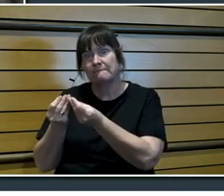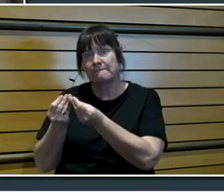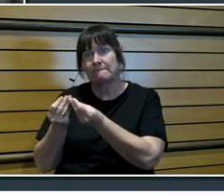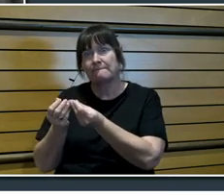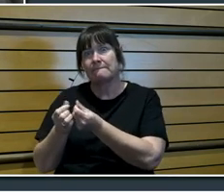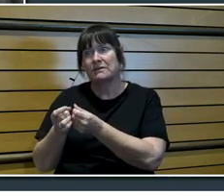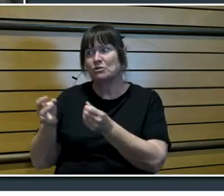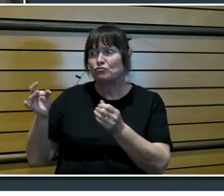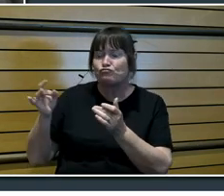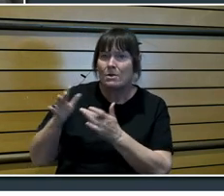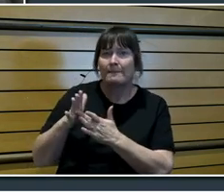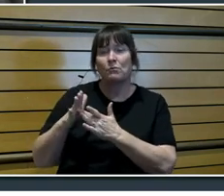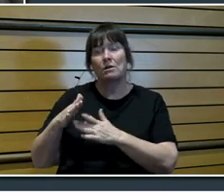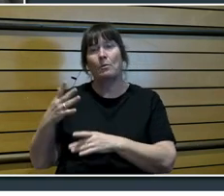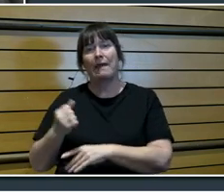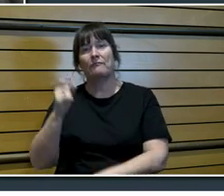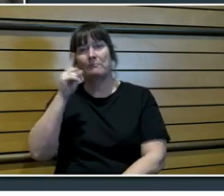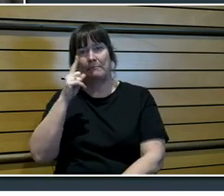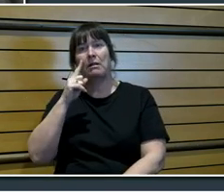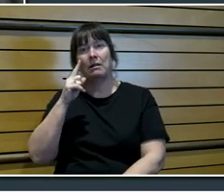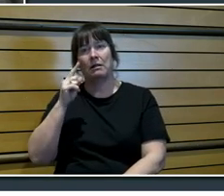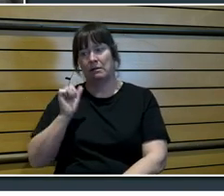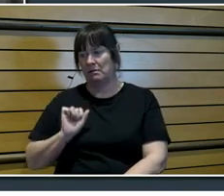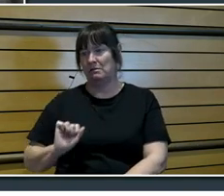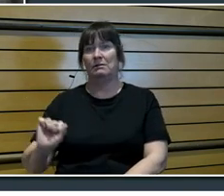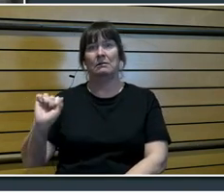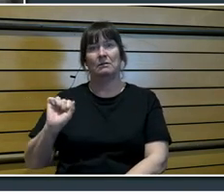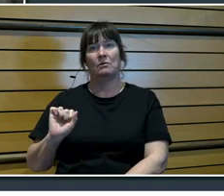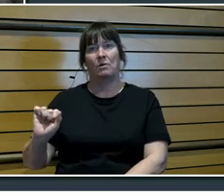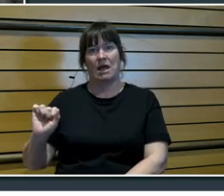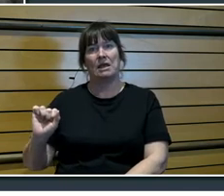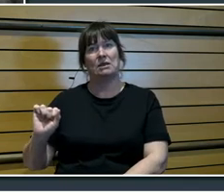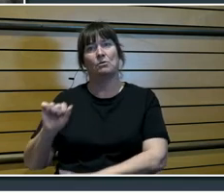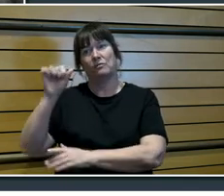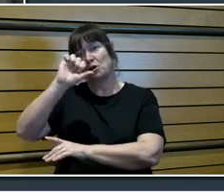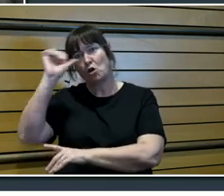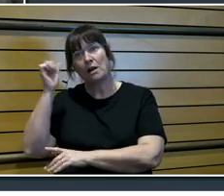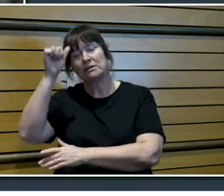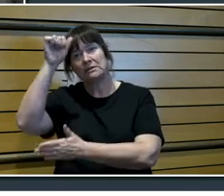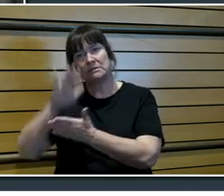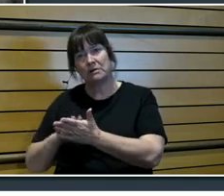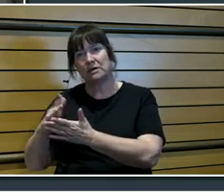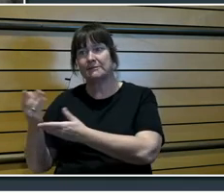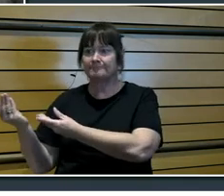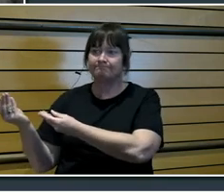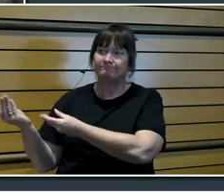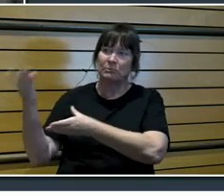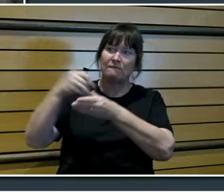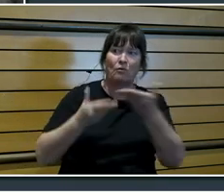it's a necessity that we have mātauranga Māori and people with that knowledge at the table.